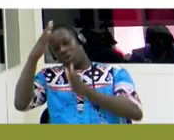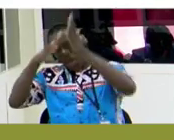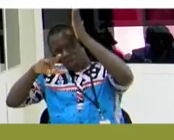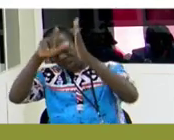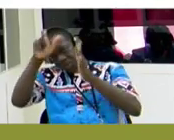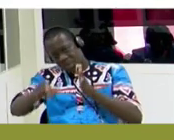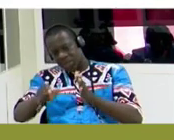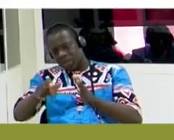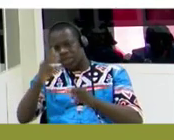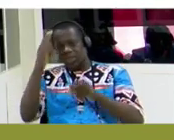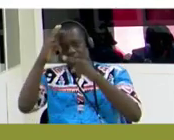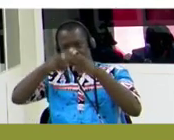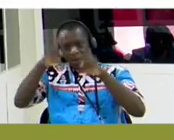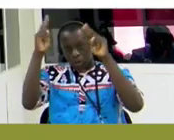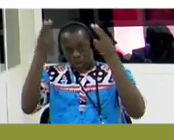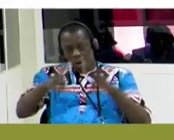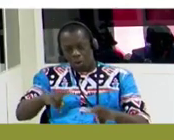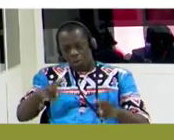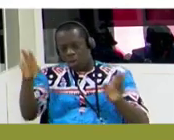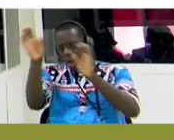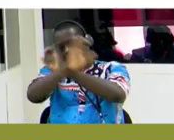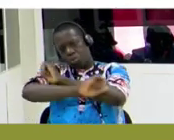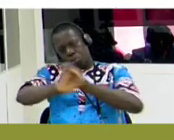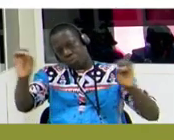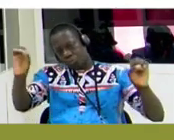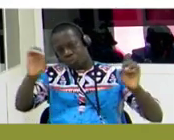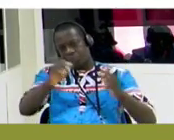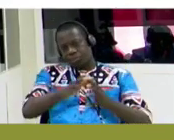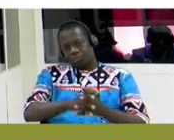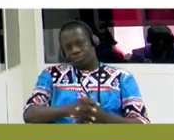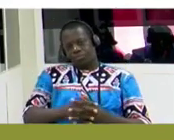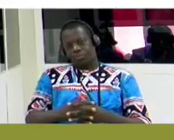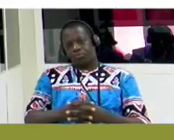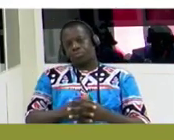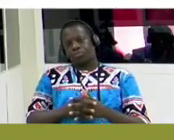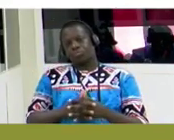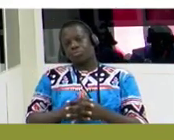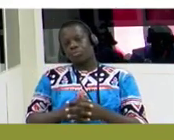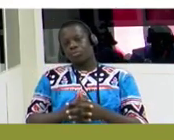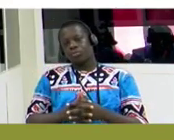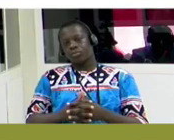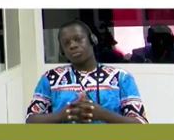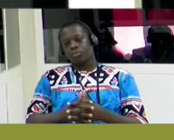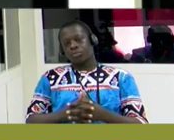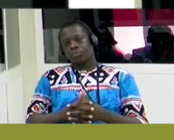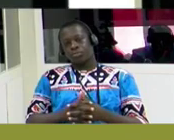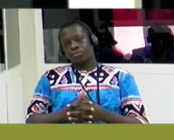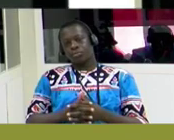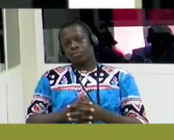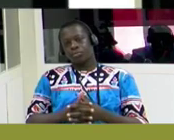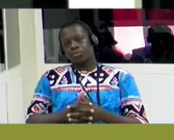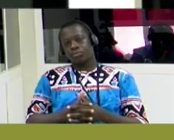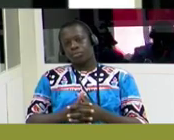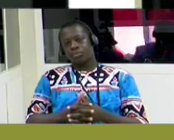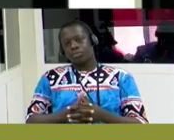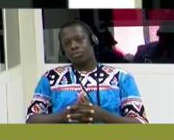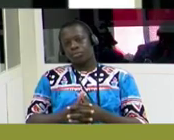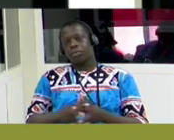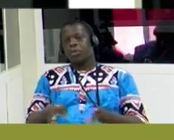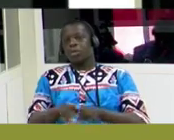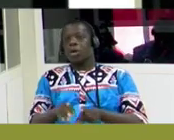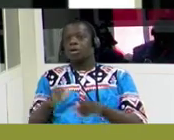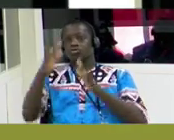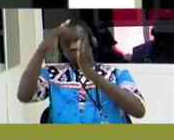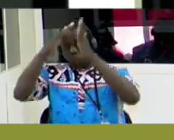It was not, definitely. So the soldiers were doing whatever they